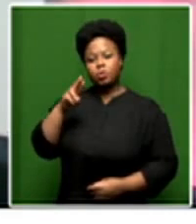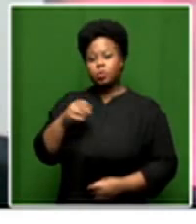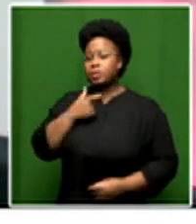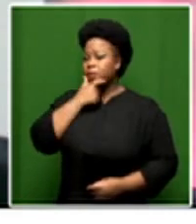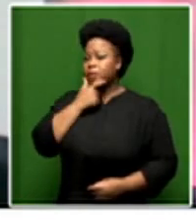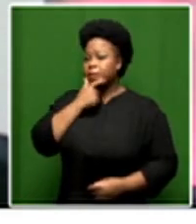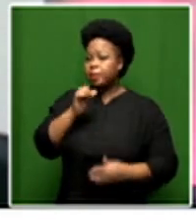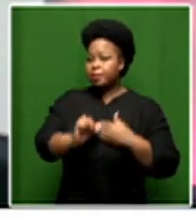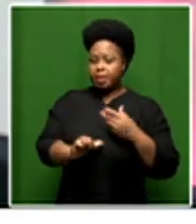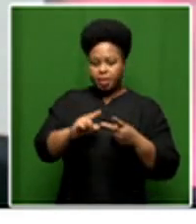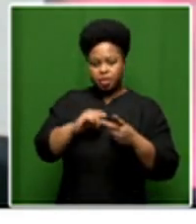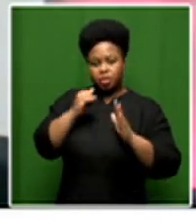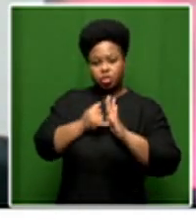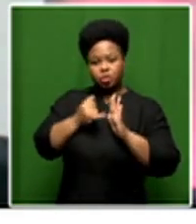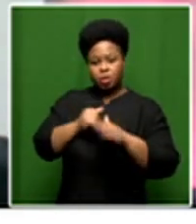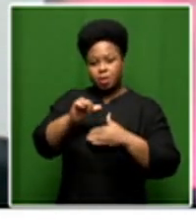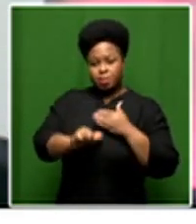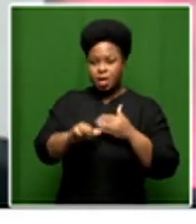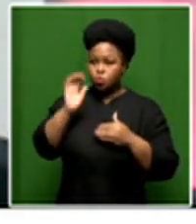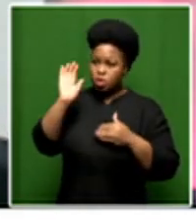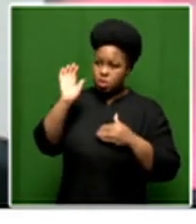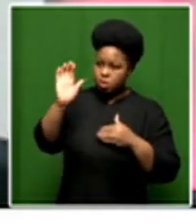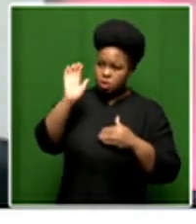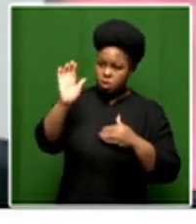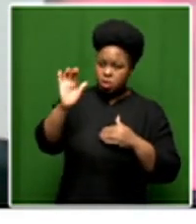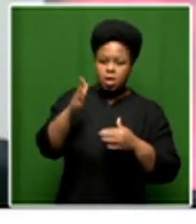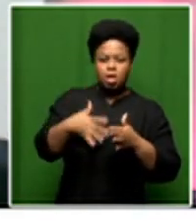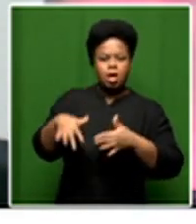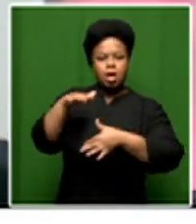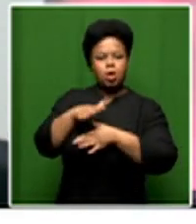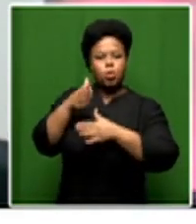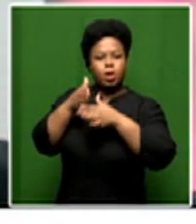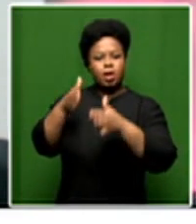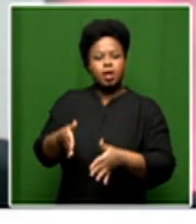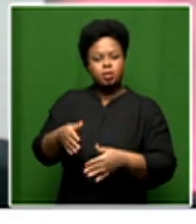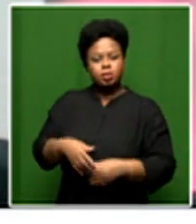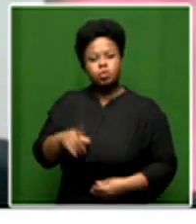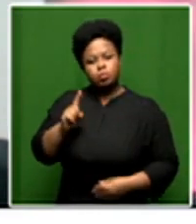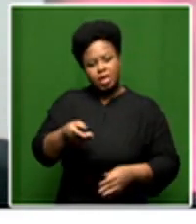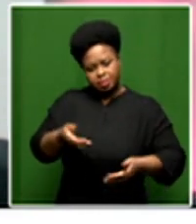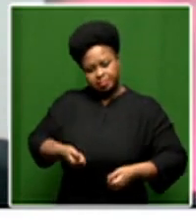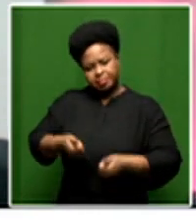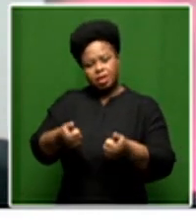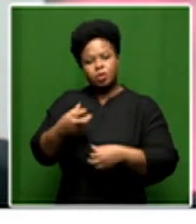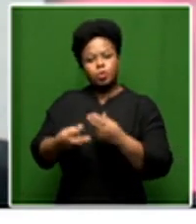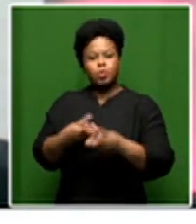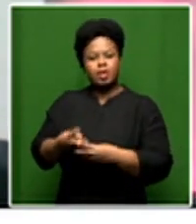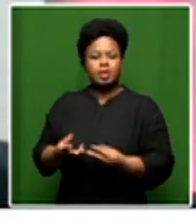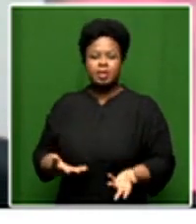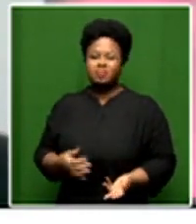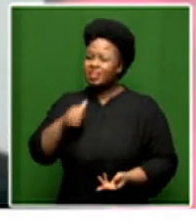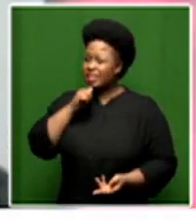and January persuading frontline workers, particularly healthcare workers in general, amidst